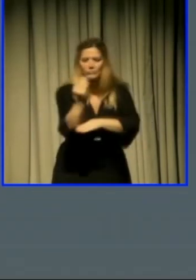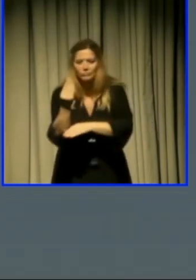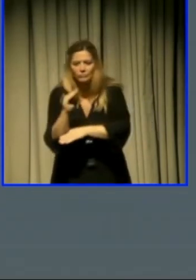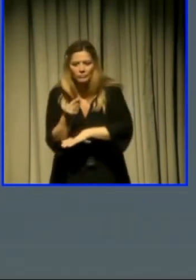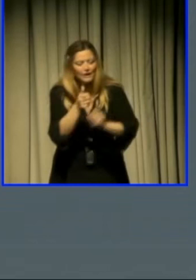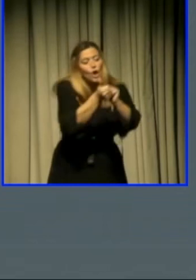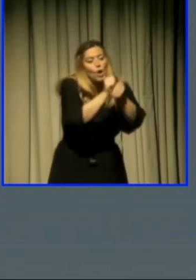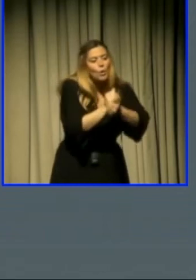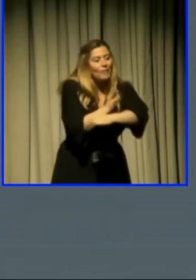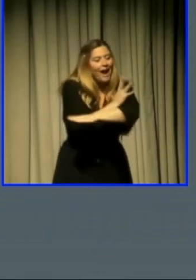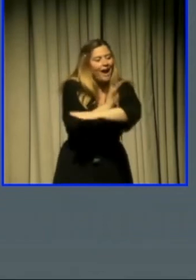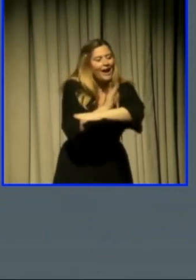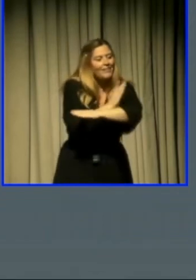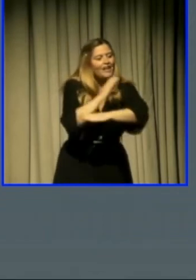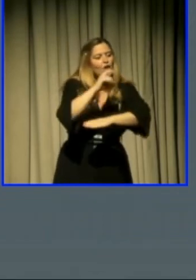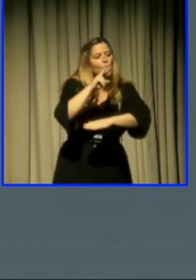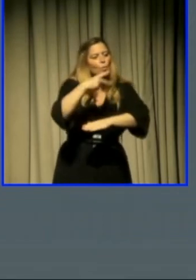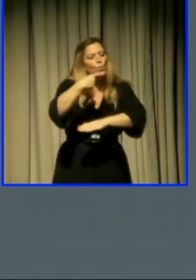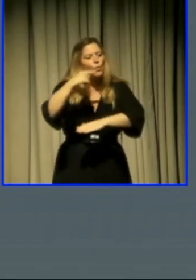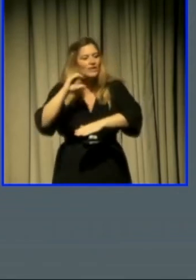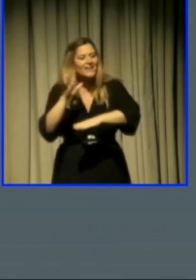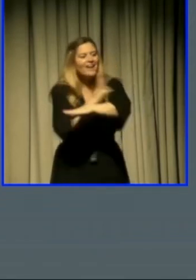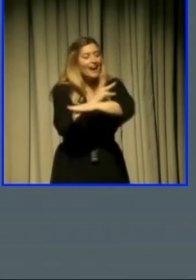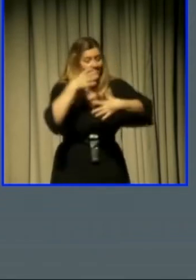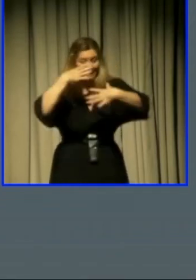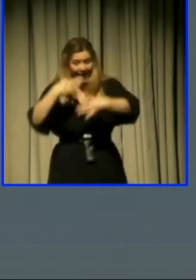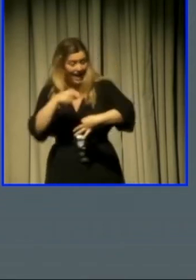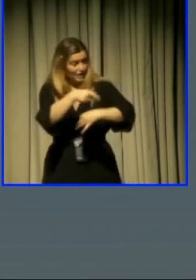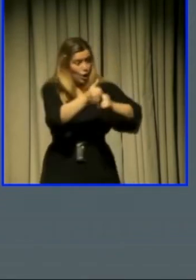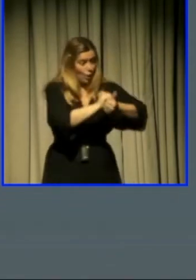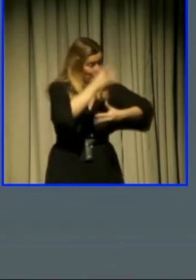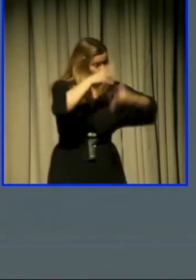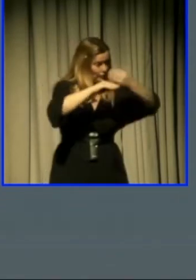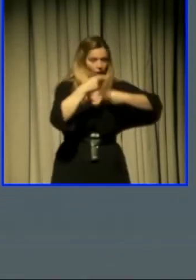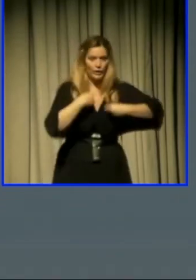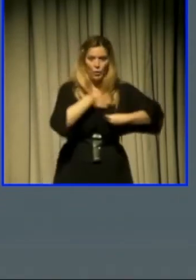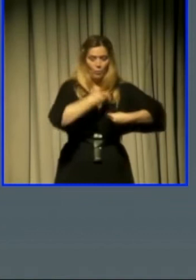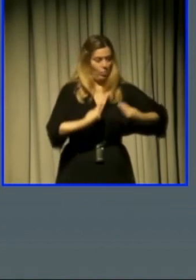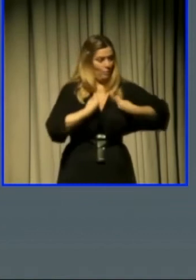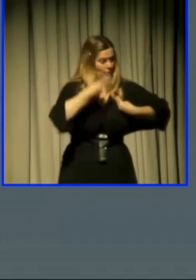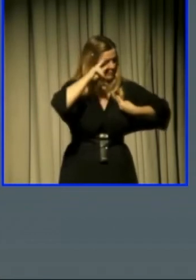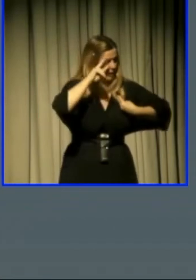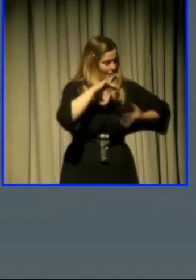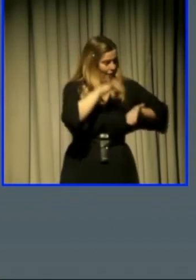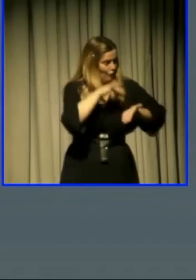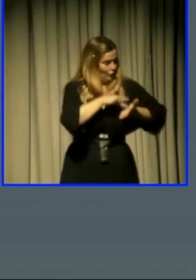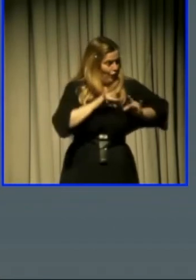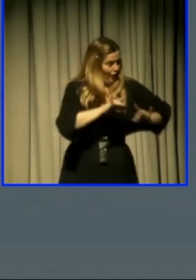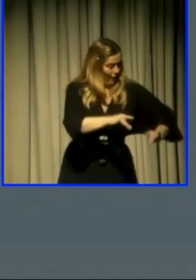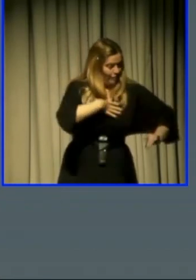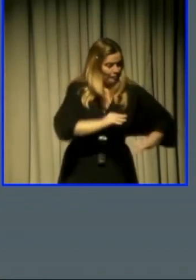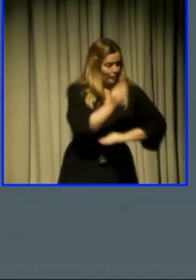And in this digital space, what's unique here is that you are able to purchase limited edition virtual items